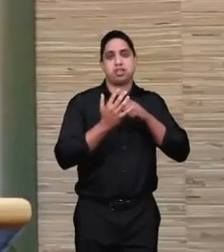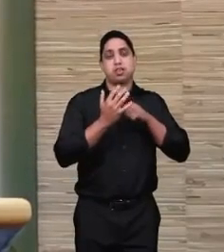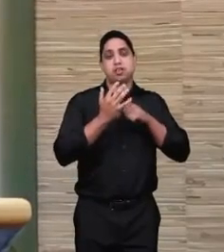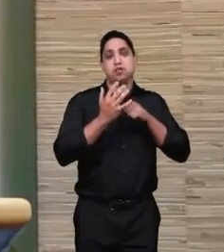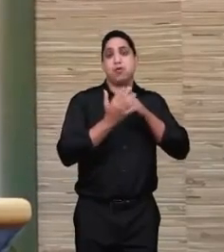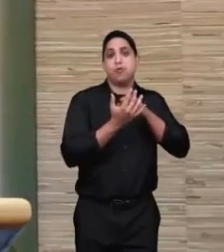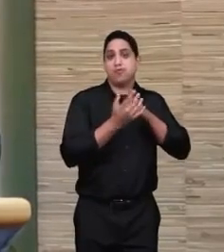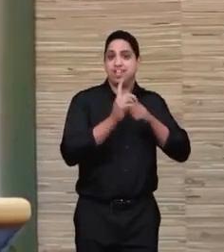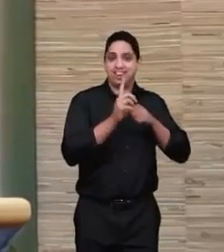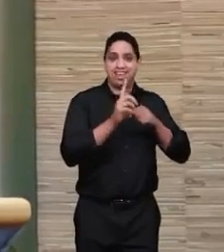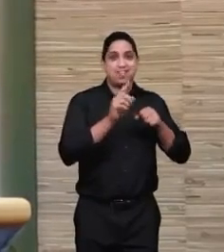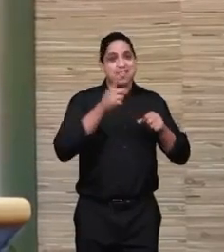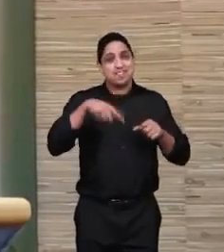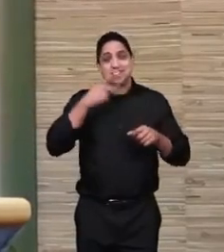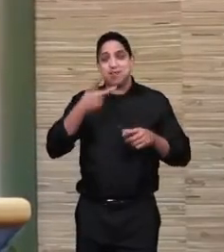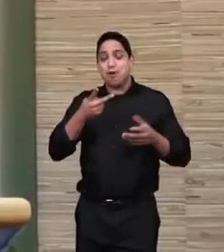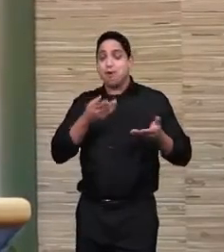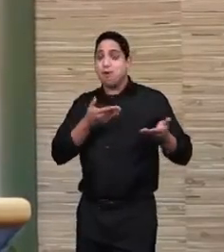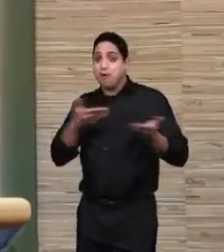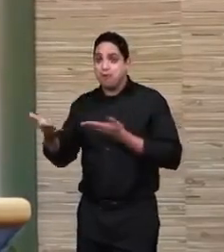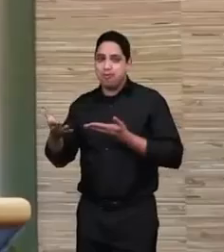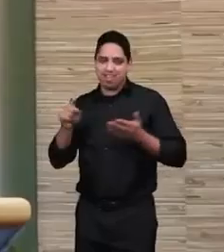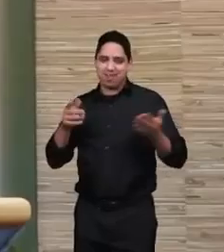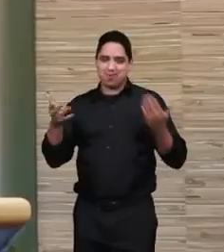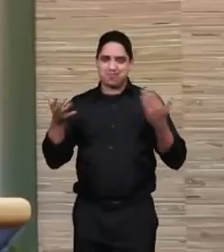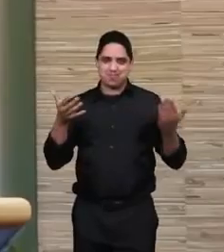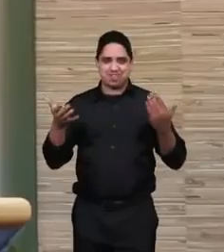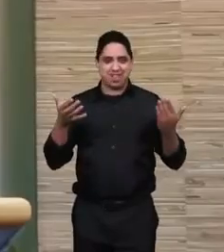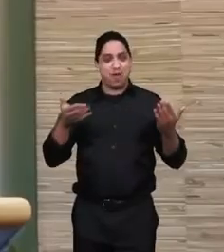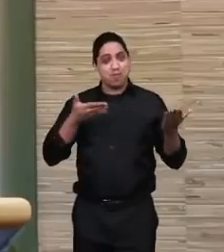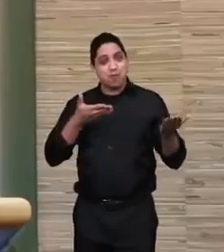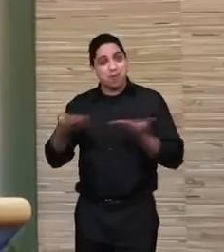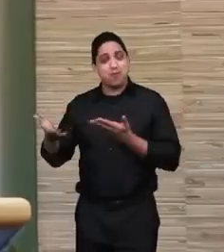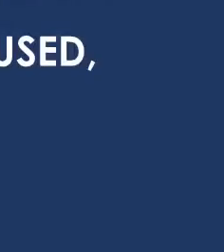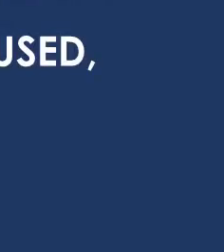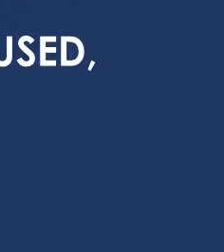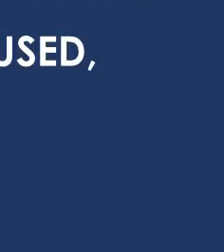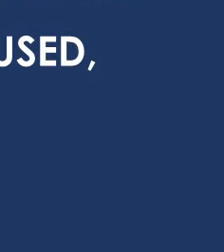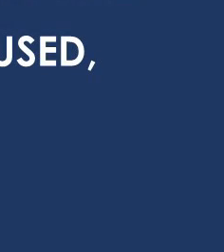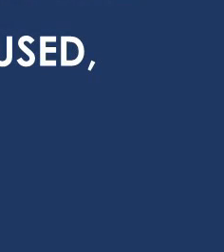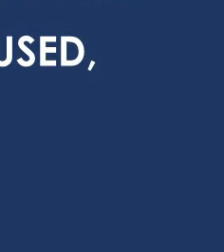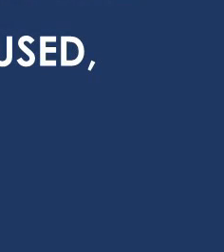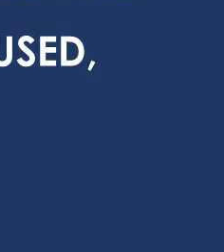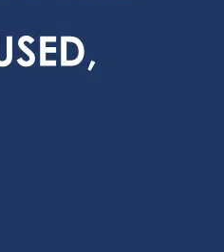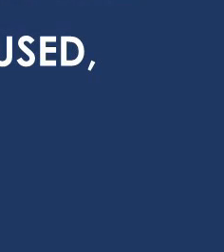talking about the invitation for the wedding feast.